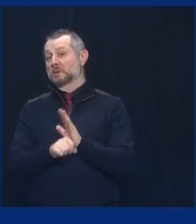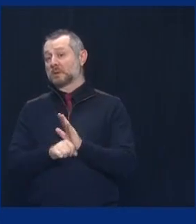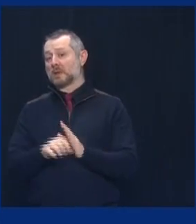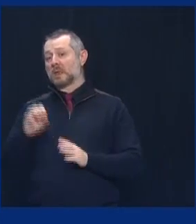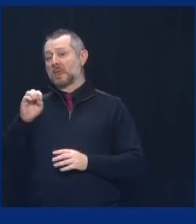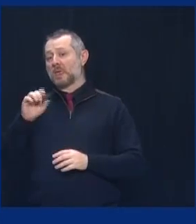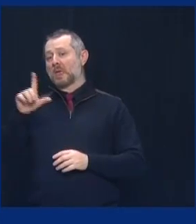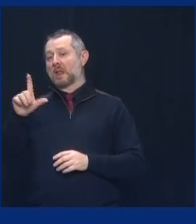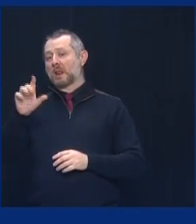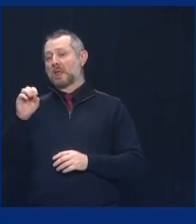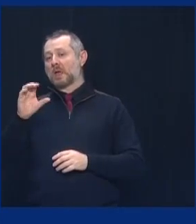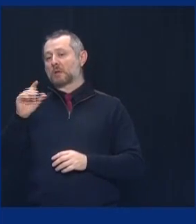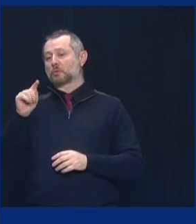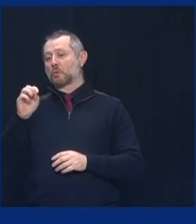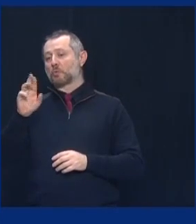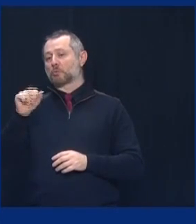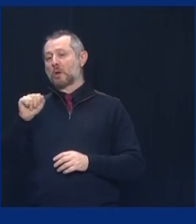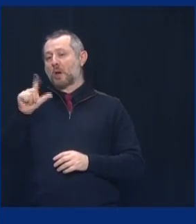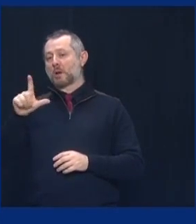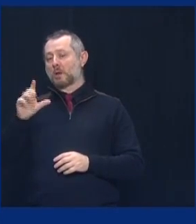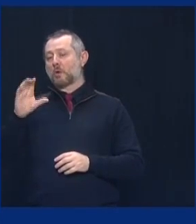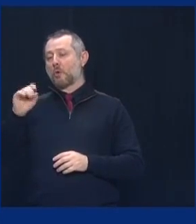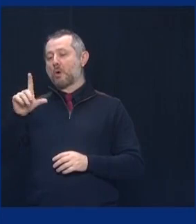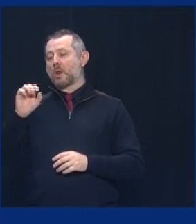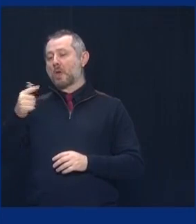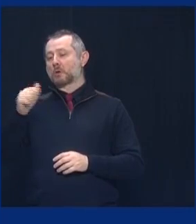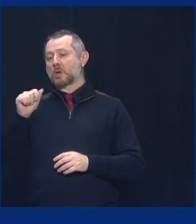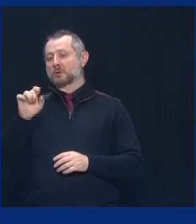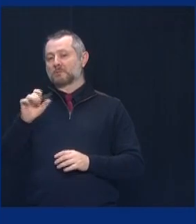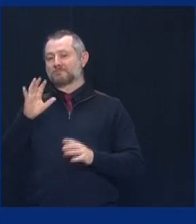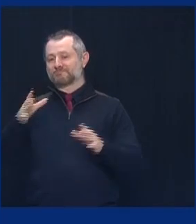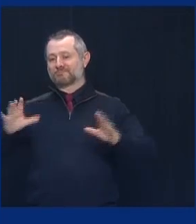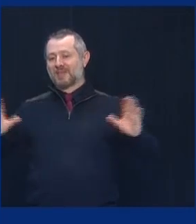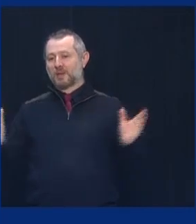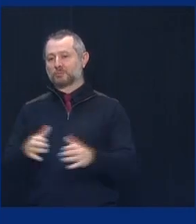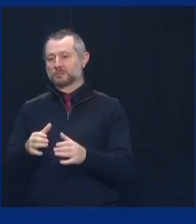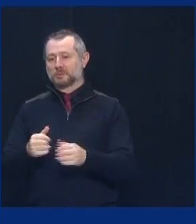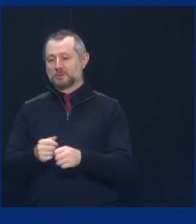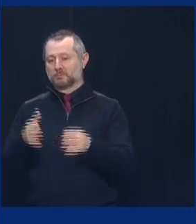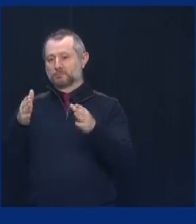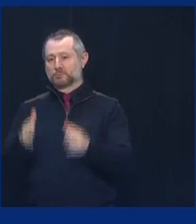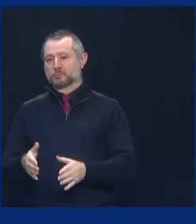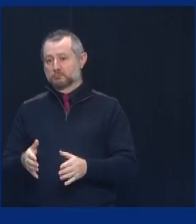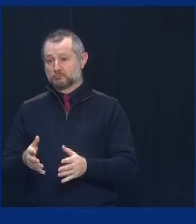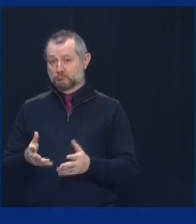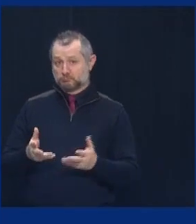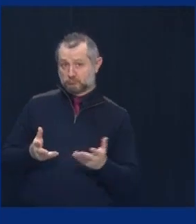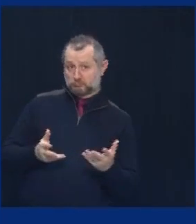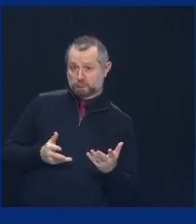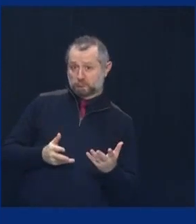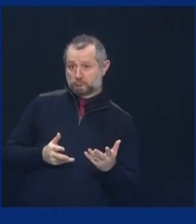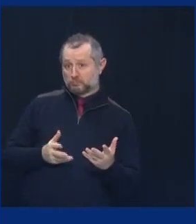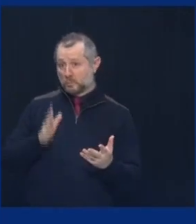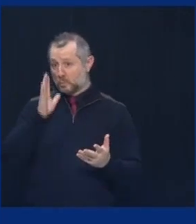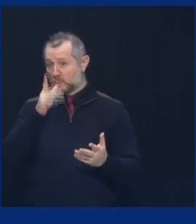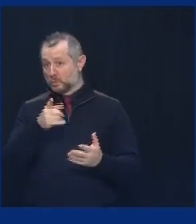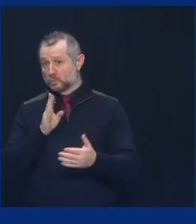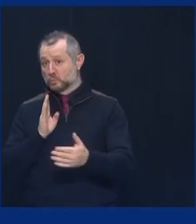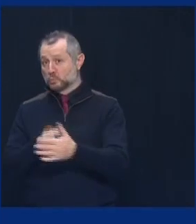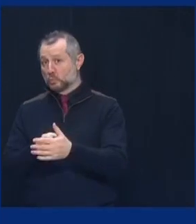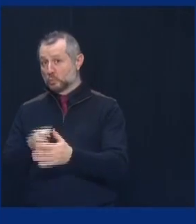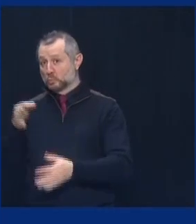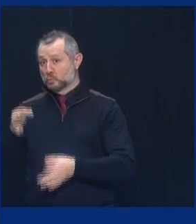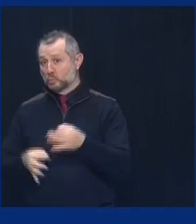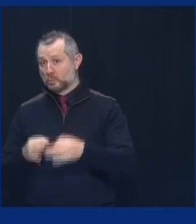guess are required to meet in person. Is there any last-minute remedy that you might seek from a court to avoid that? And